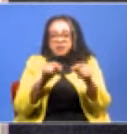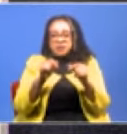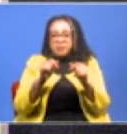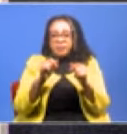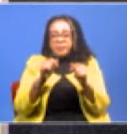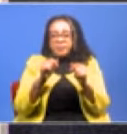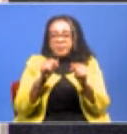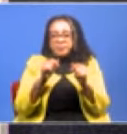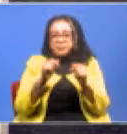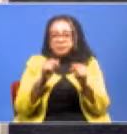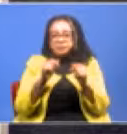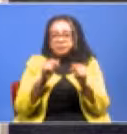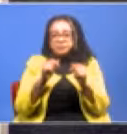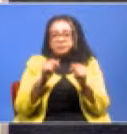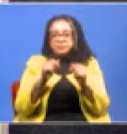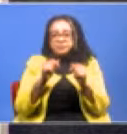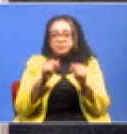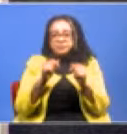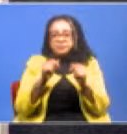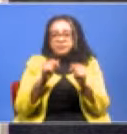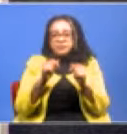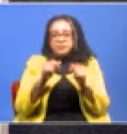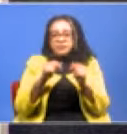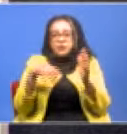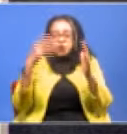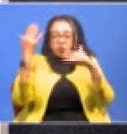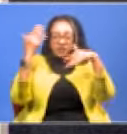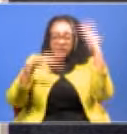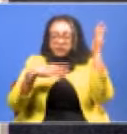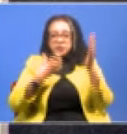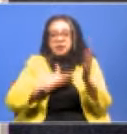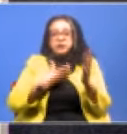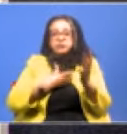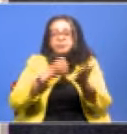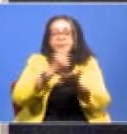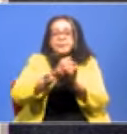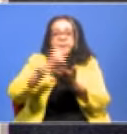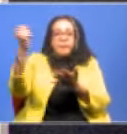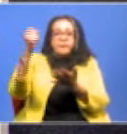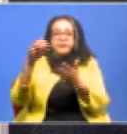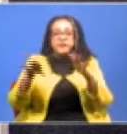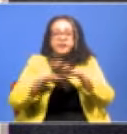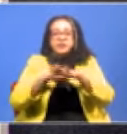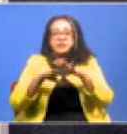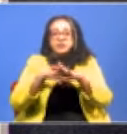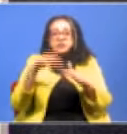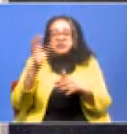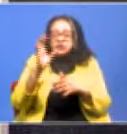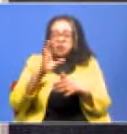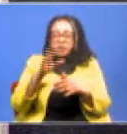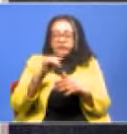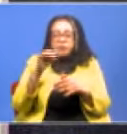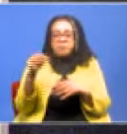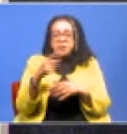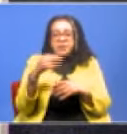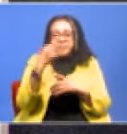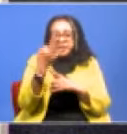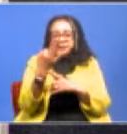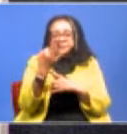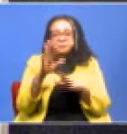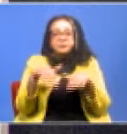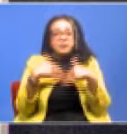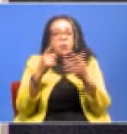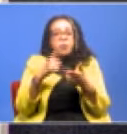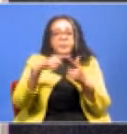second cabinet to be. The University of Nairobi Council has suspended the Vice Chancellor, Professor Stephen Kiama, for 3 months over what they say